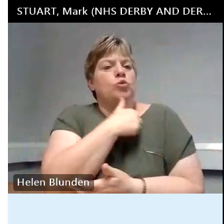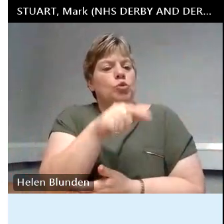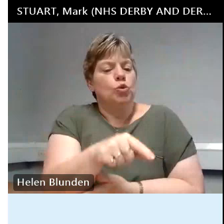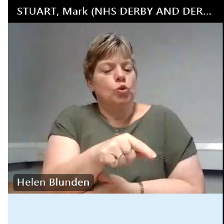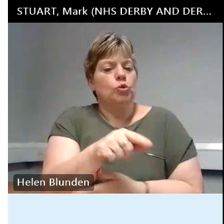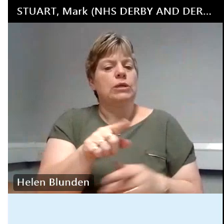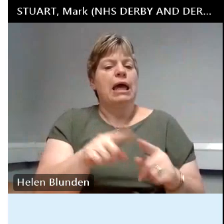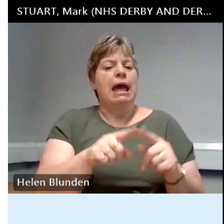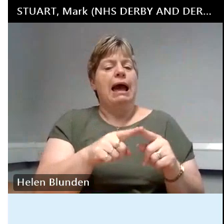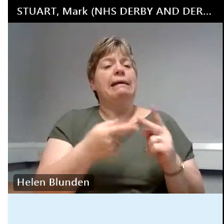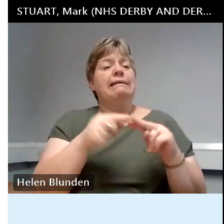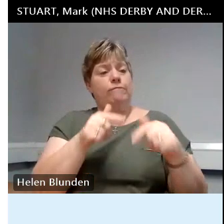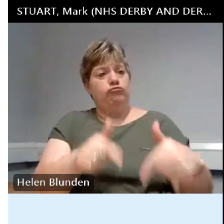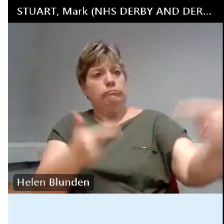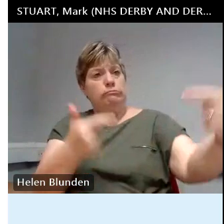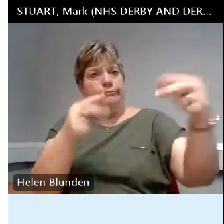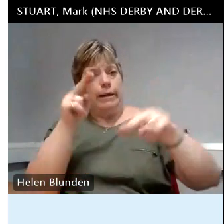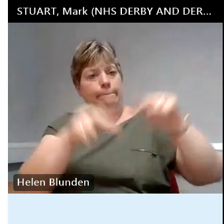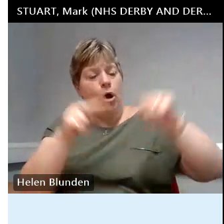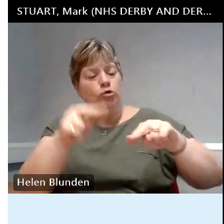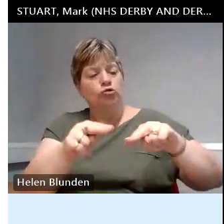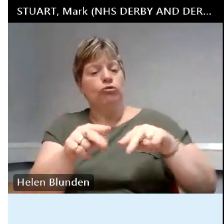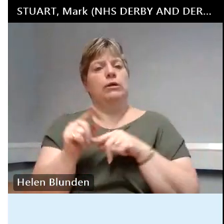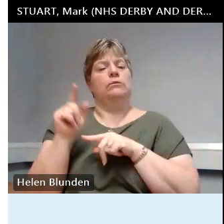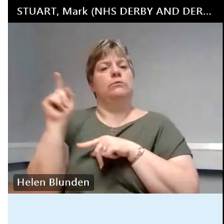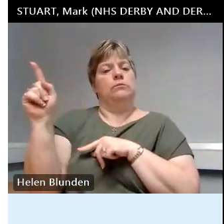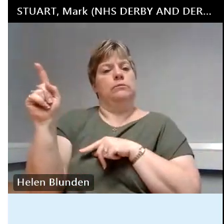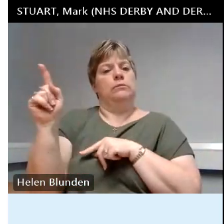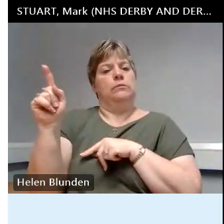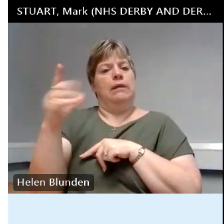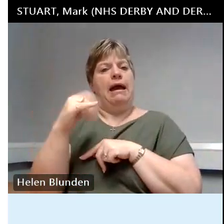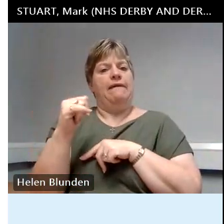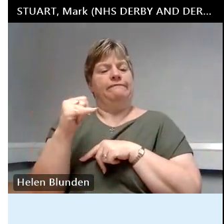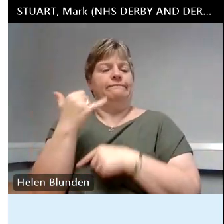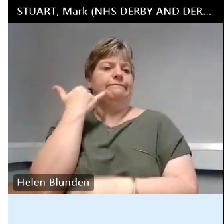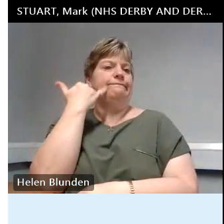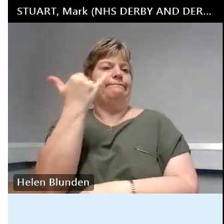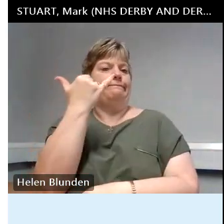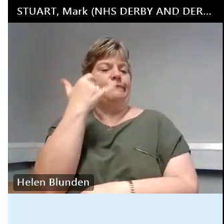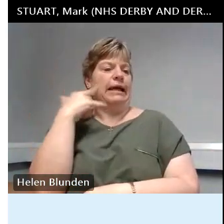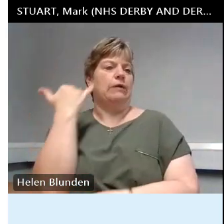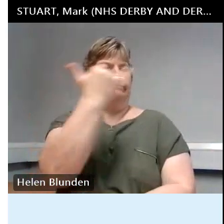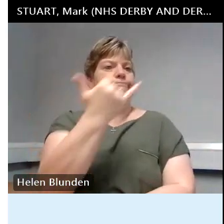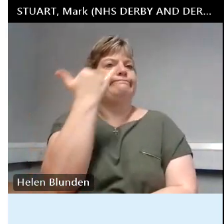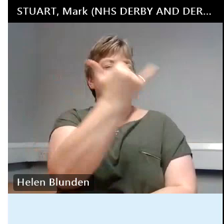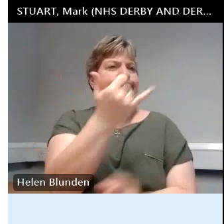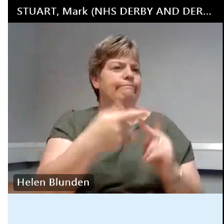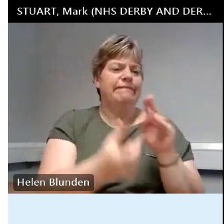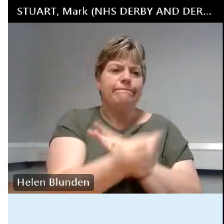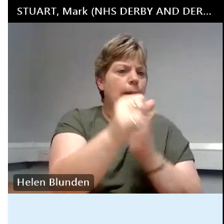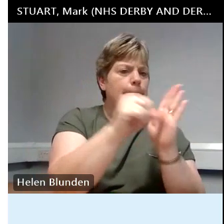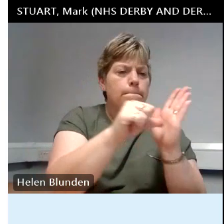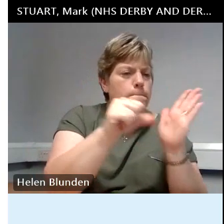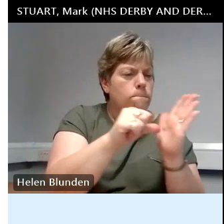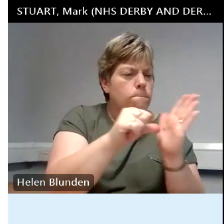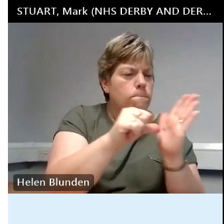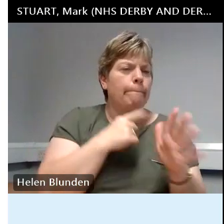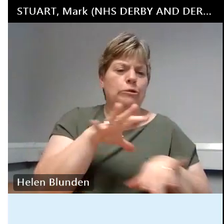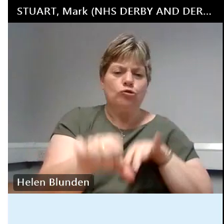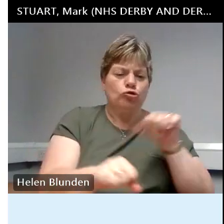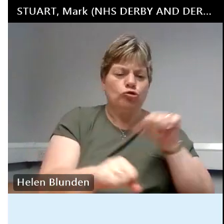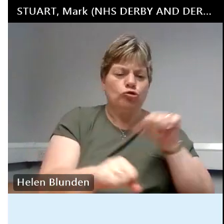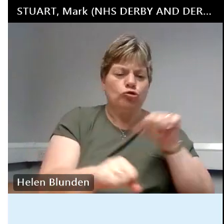remote monitoring team that we use have a dedicated phone line. So if patients are struggling to use the